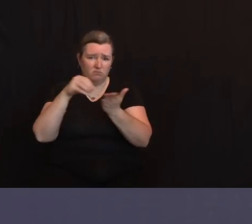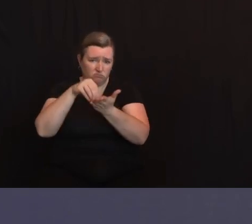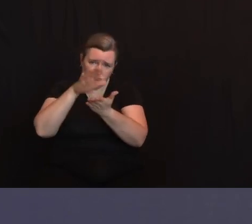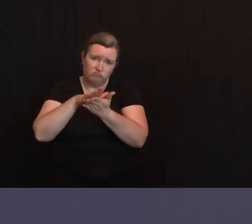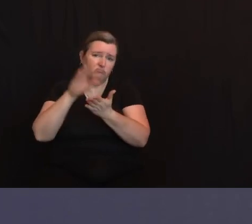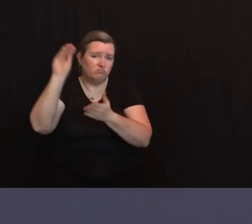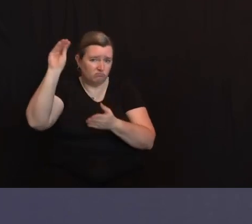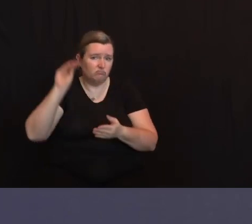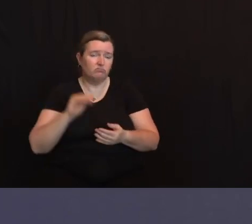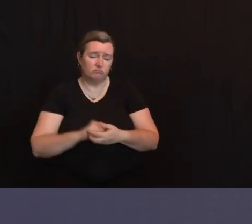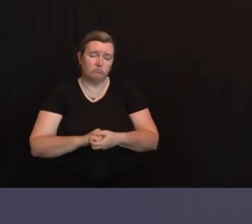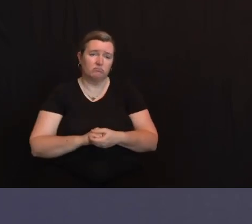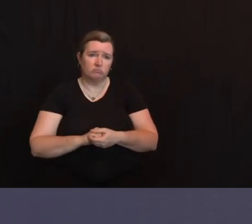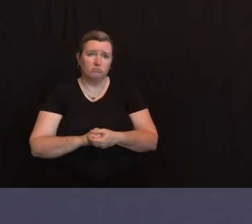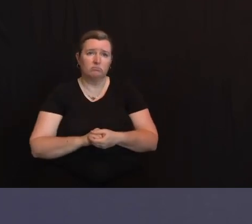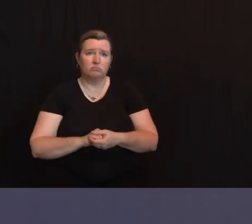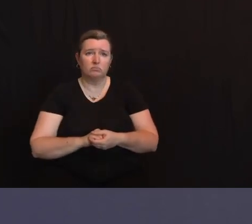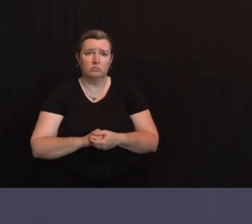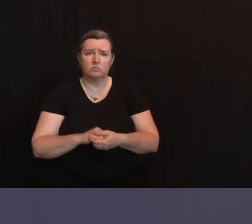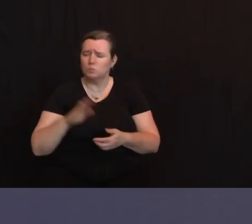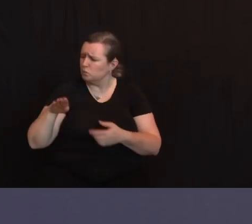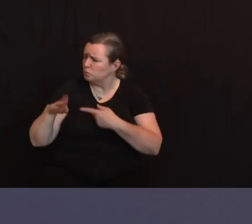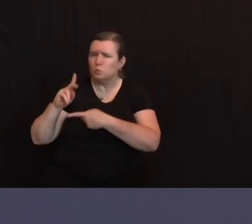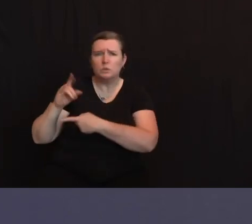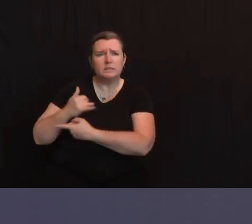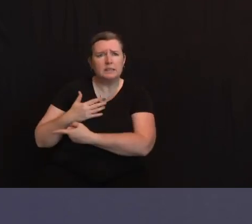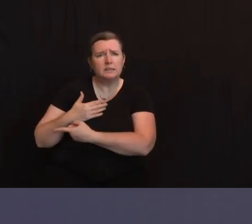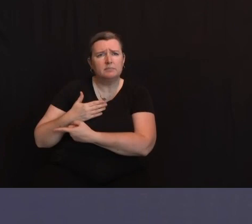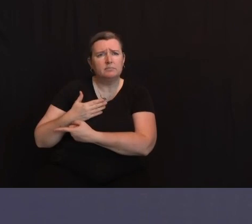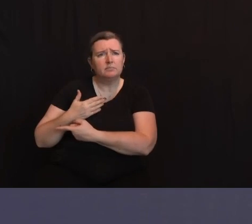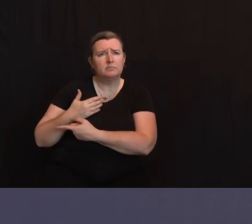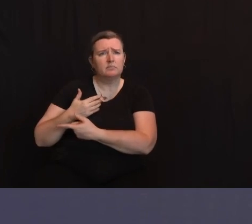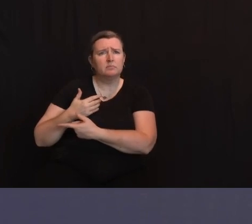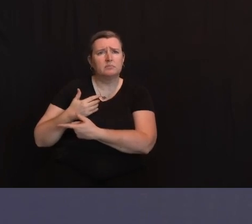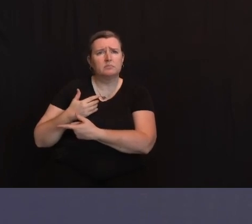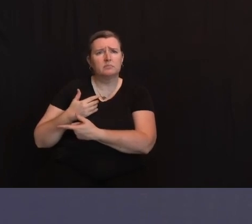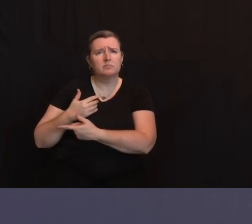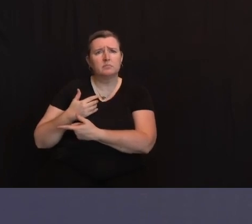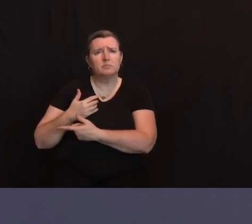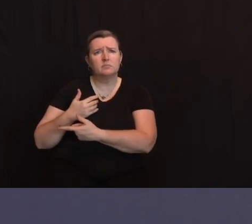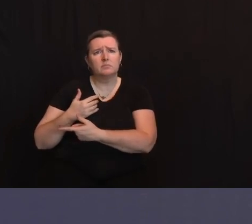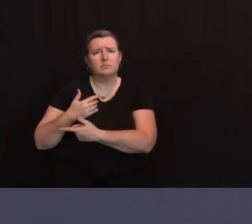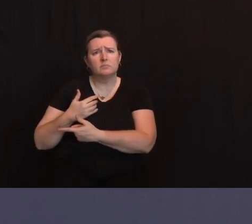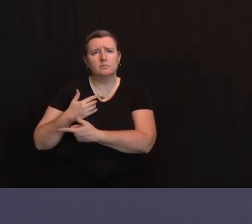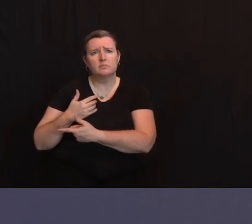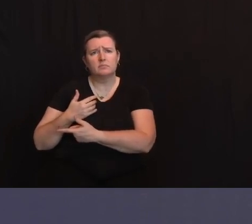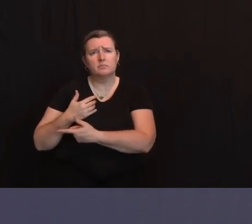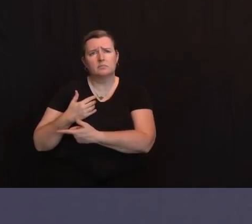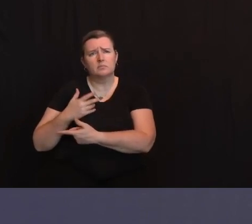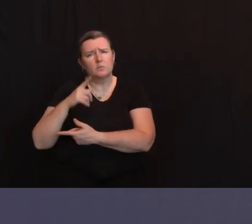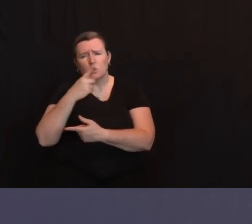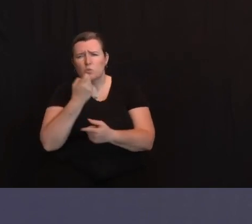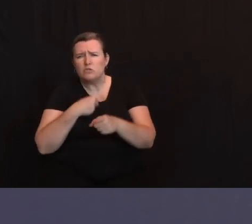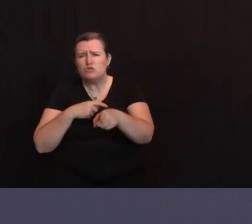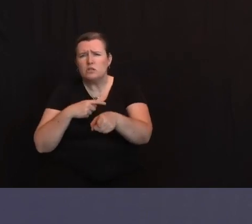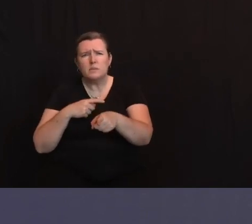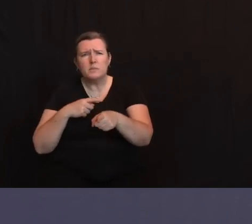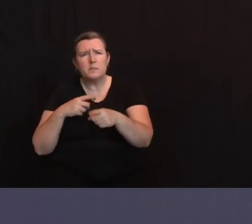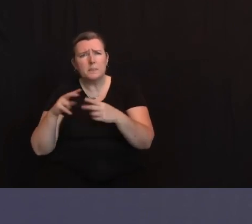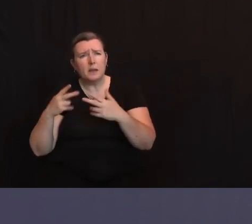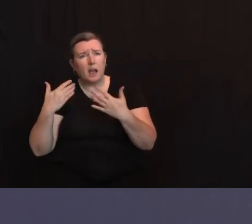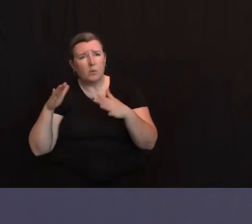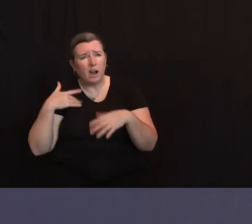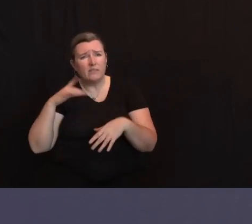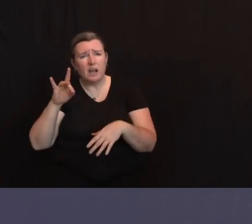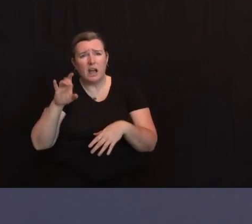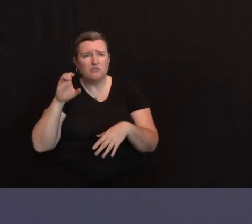Judy may have the exact number. It's several hundred contact tracers, and your question explicitly was above the already high 800s